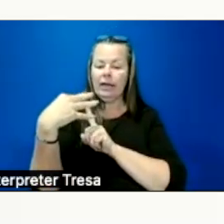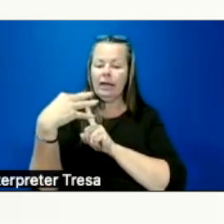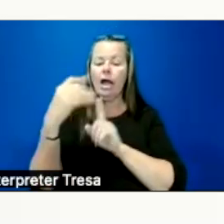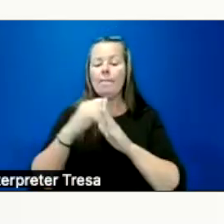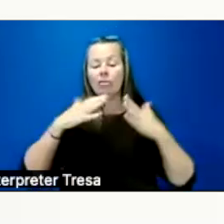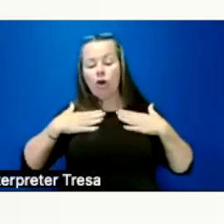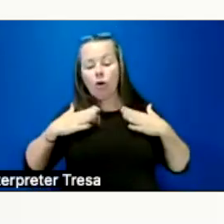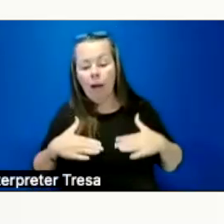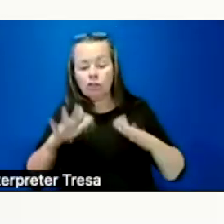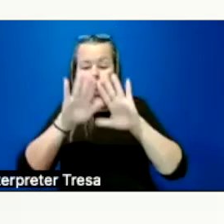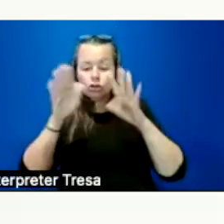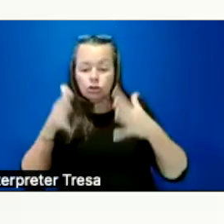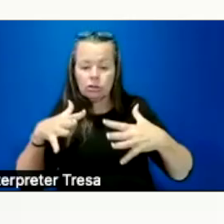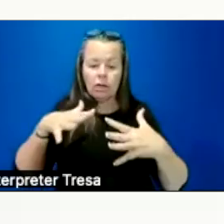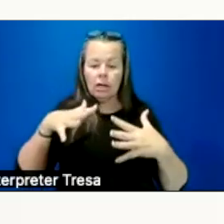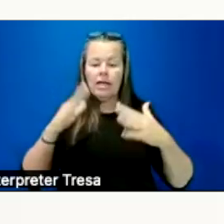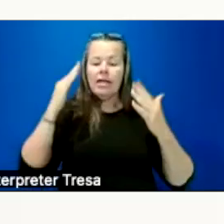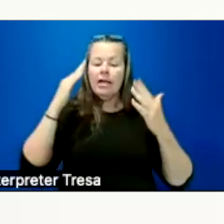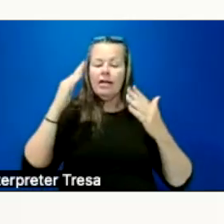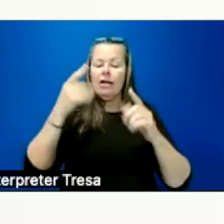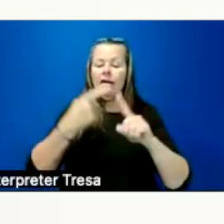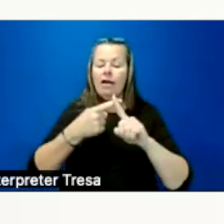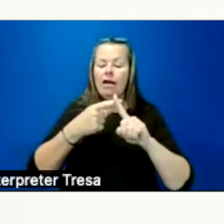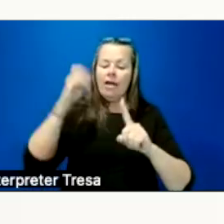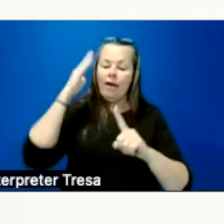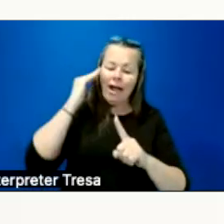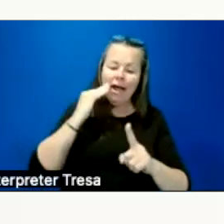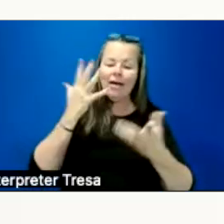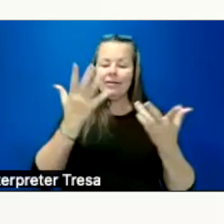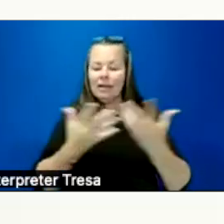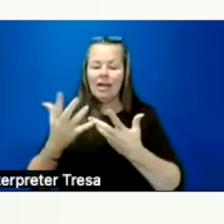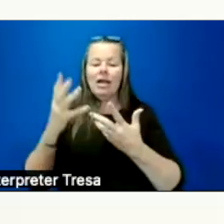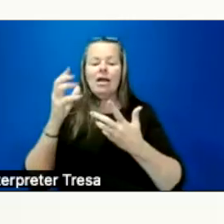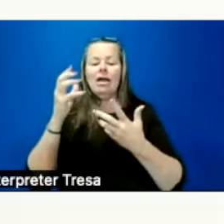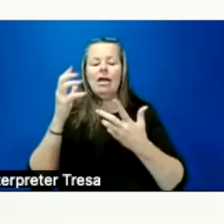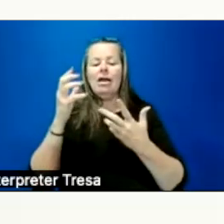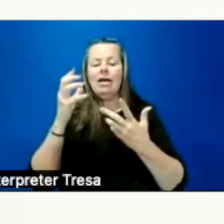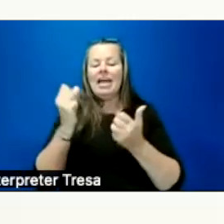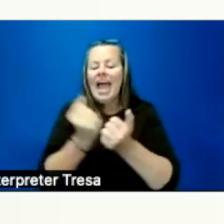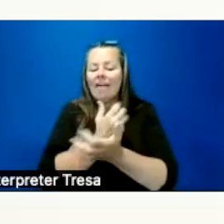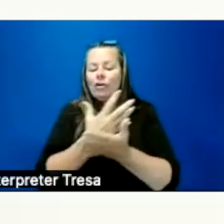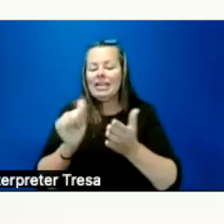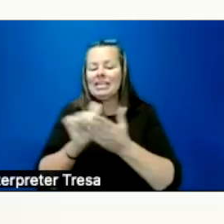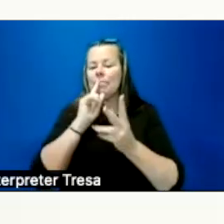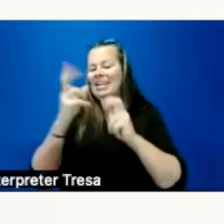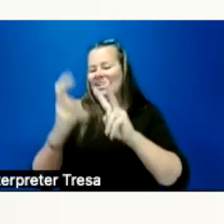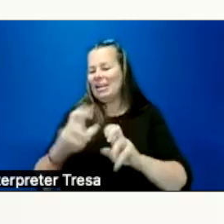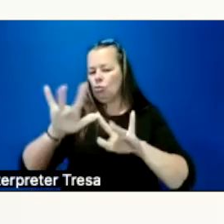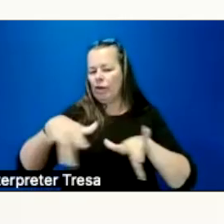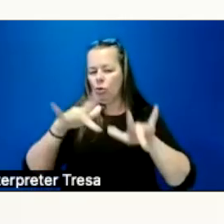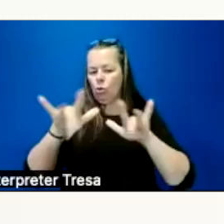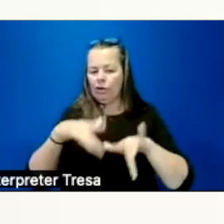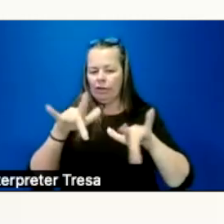Everything it's being kind of recorded, and they are signing this. They are native sign language